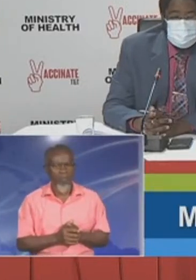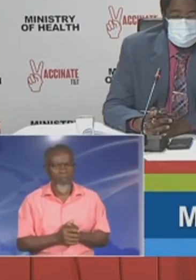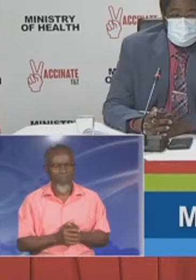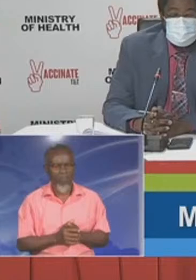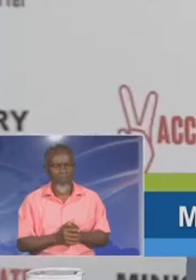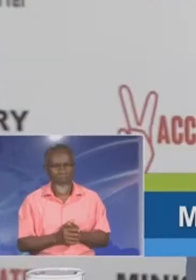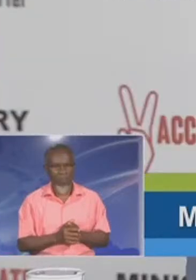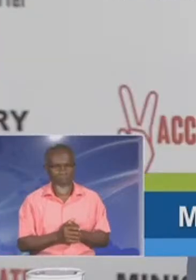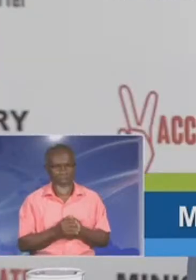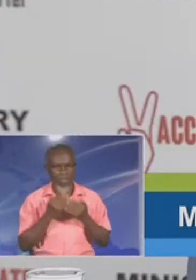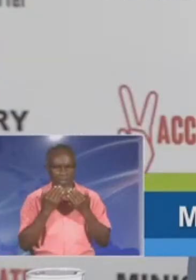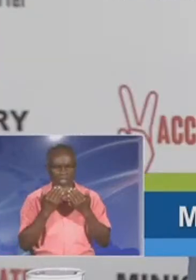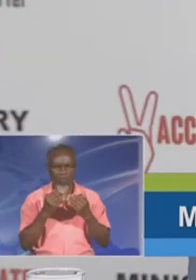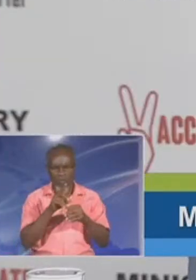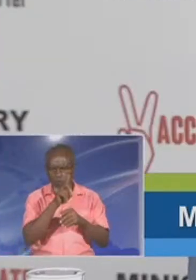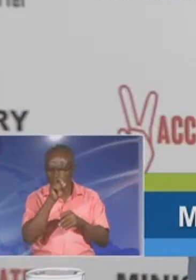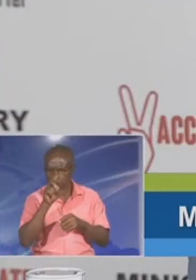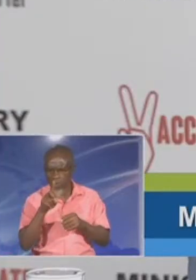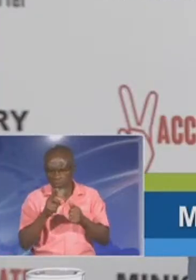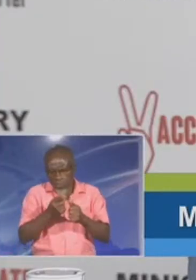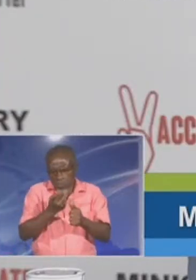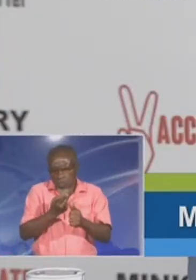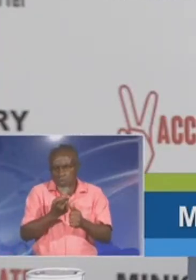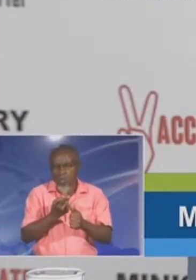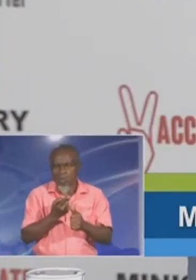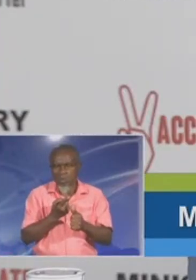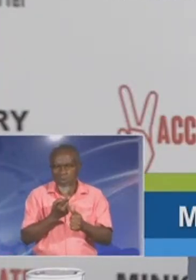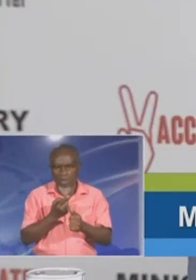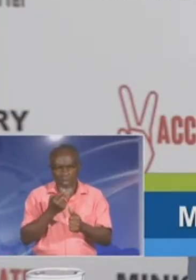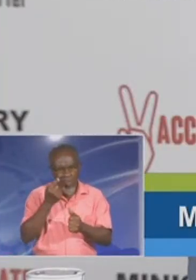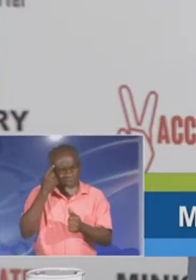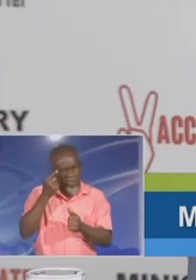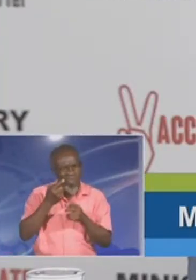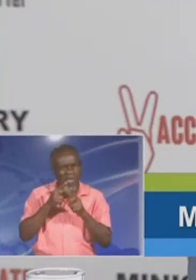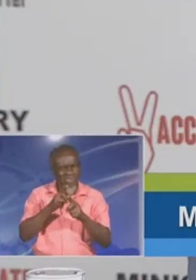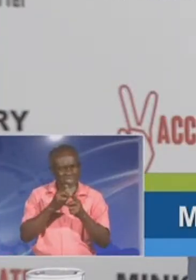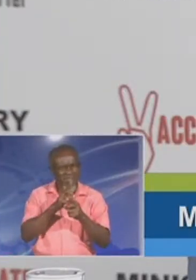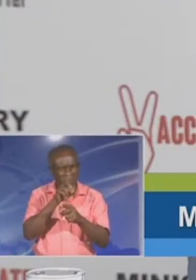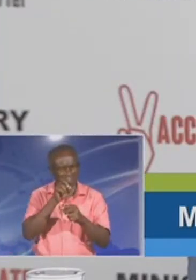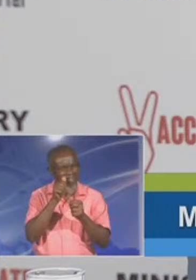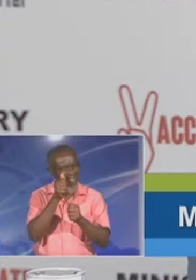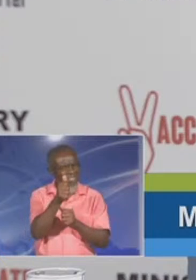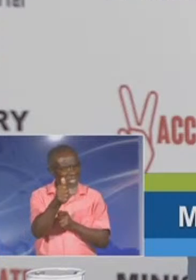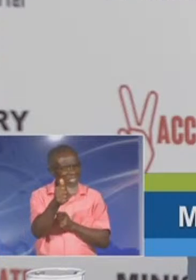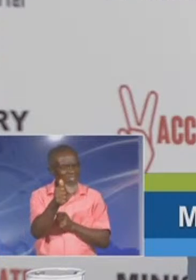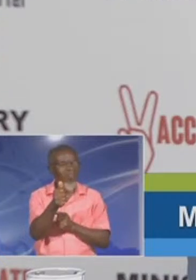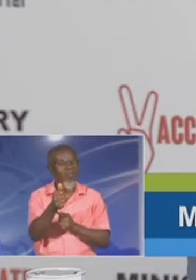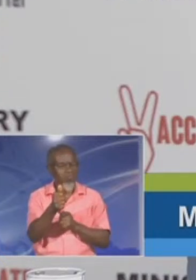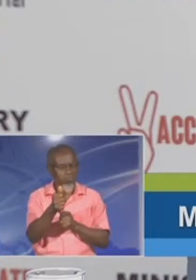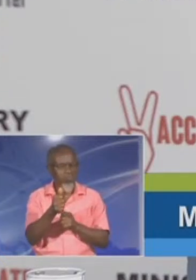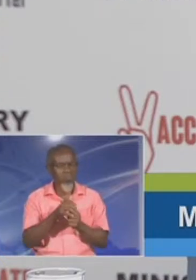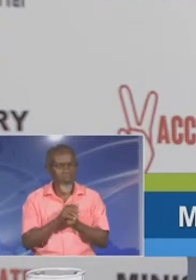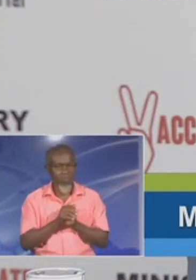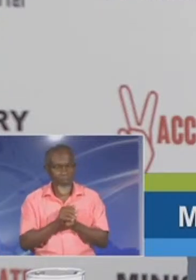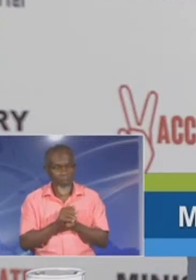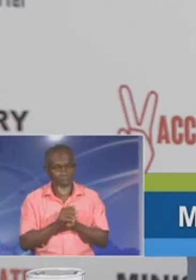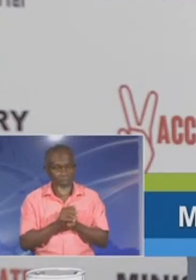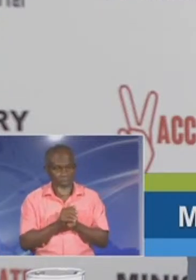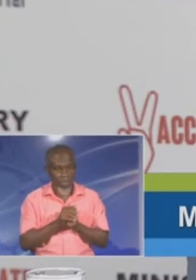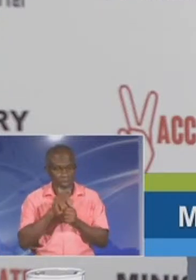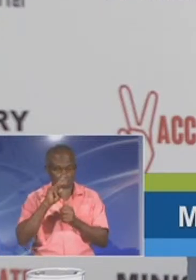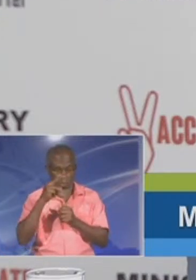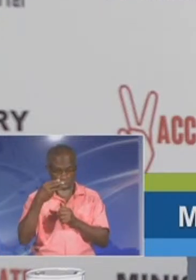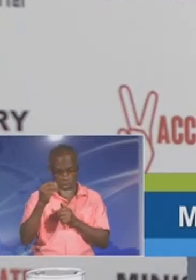first part of the question. I think you answered the first part of the question yourself. As the WHO and the PAHO would have